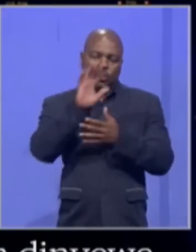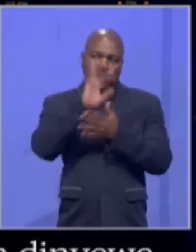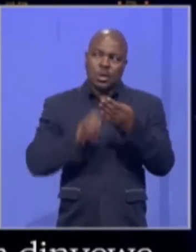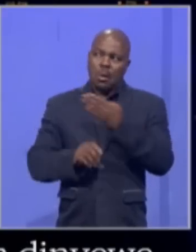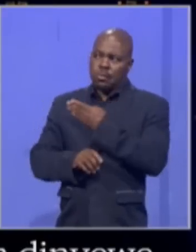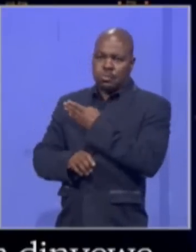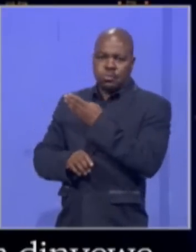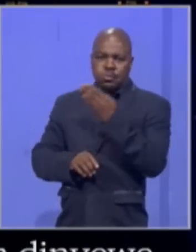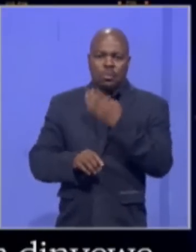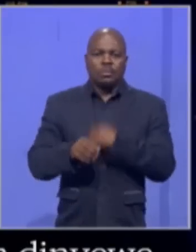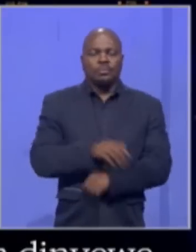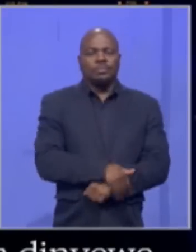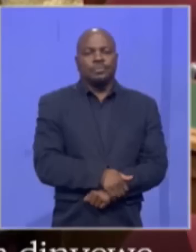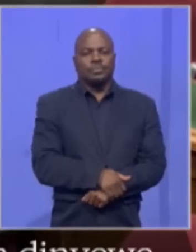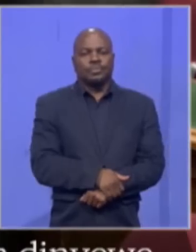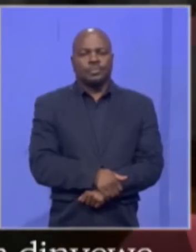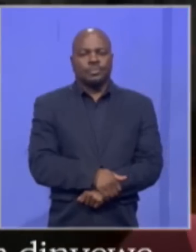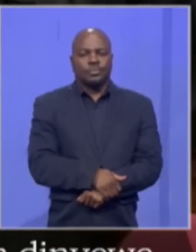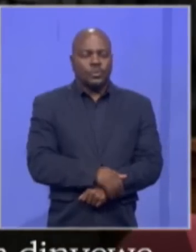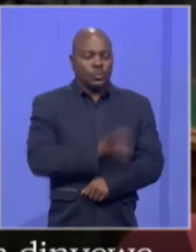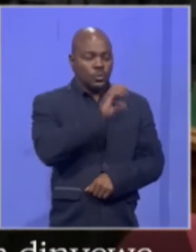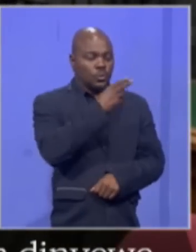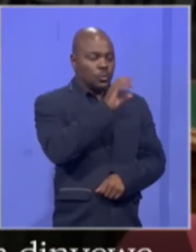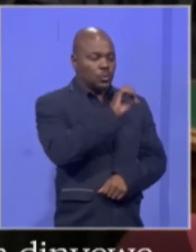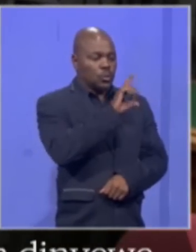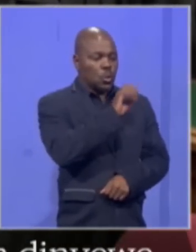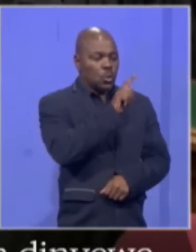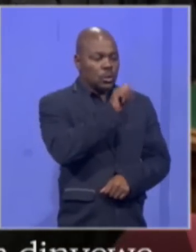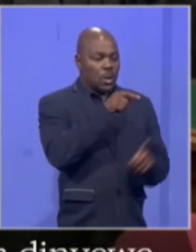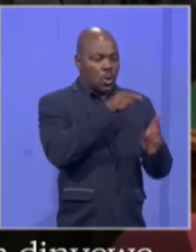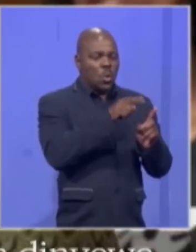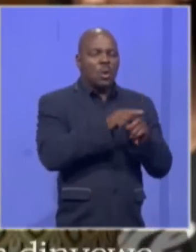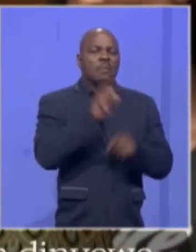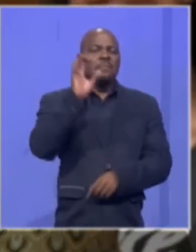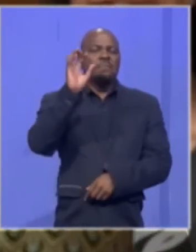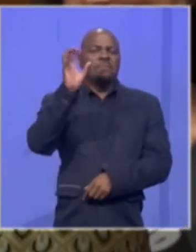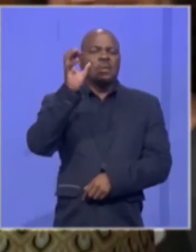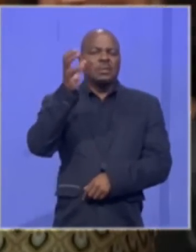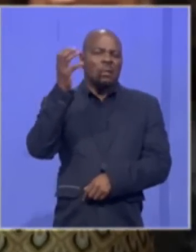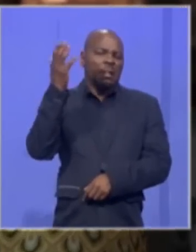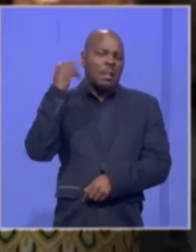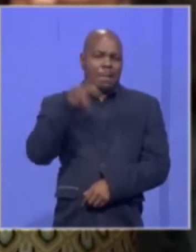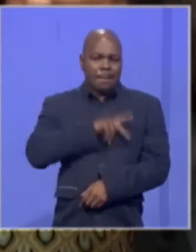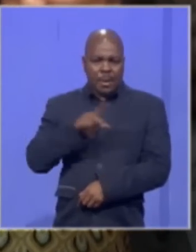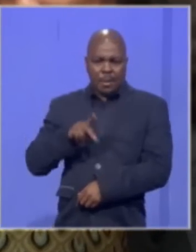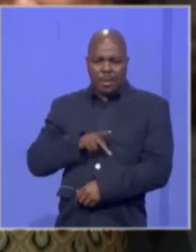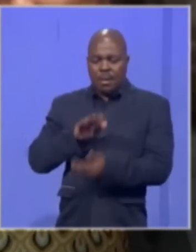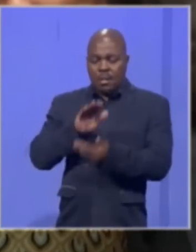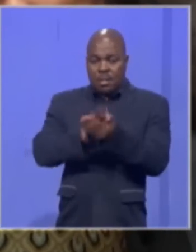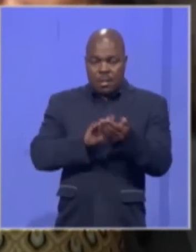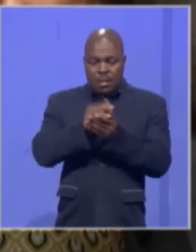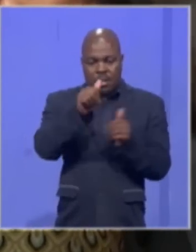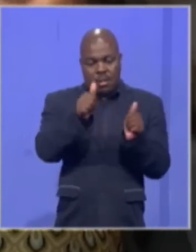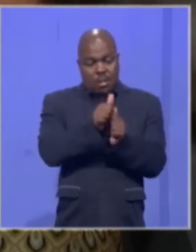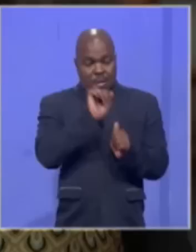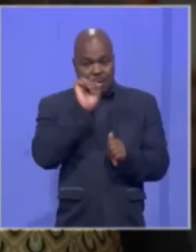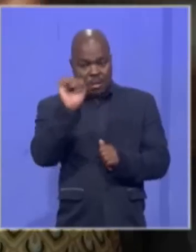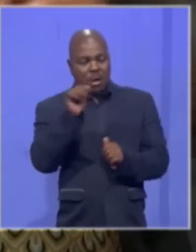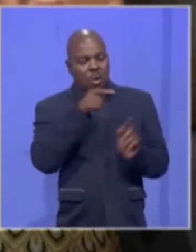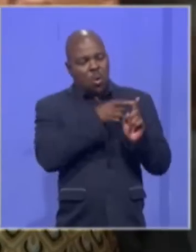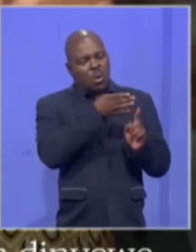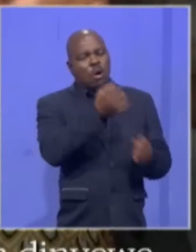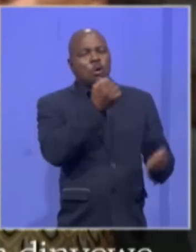dinyewe. Tjholota ile mothusi wa tonakgolo ya mehleng ya Free State Ace Magashule o hlaile a kgutshwane kgotla ka jeno mo maqweta